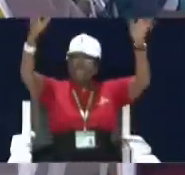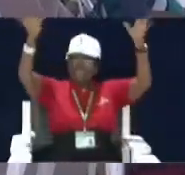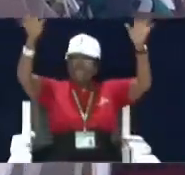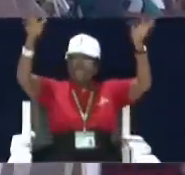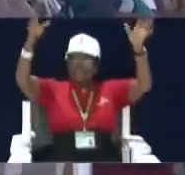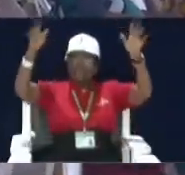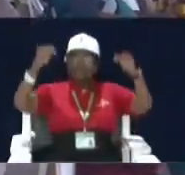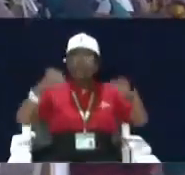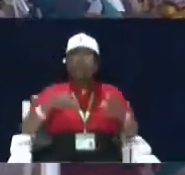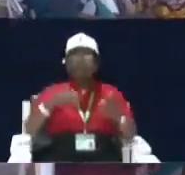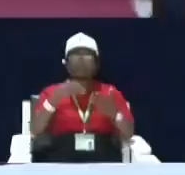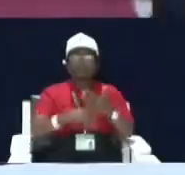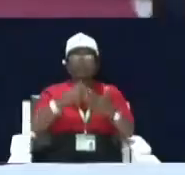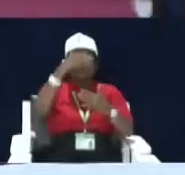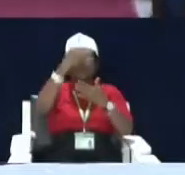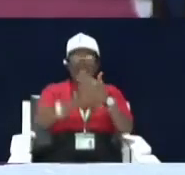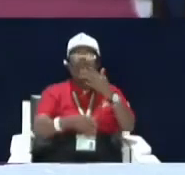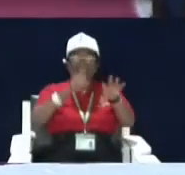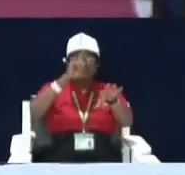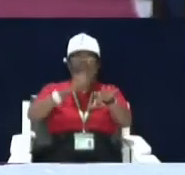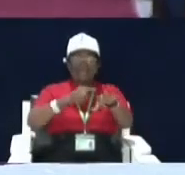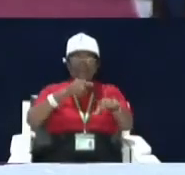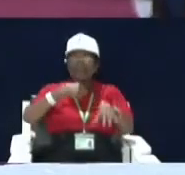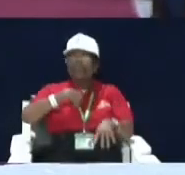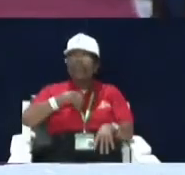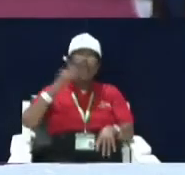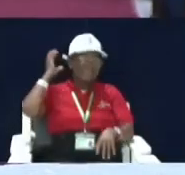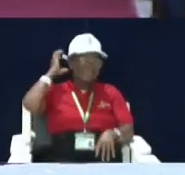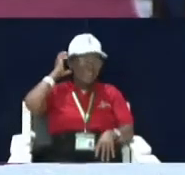The next time I hear your own testimony,